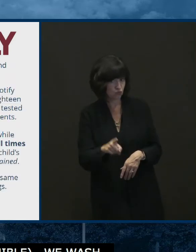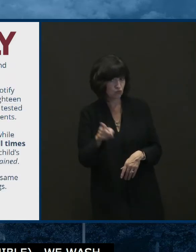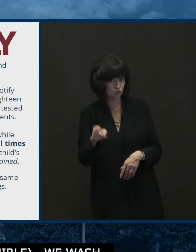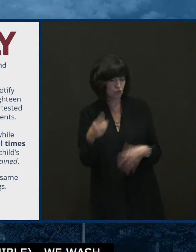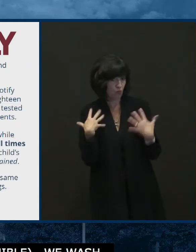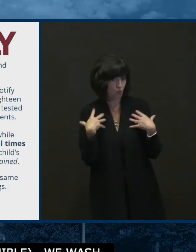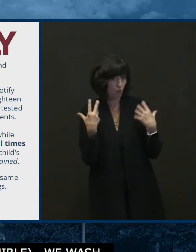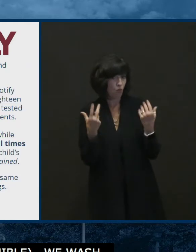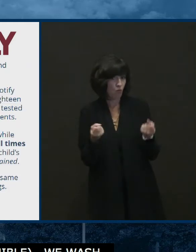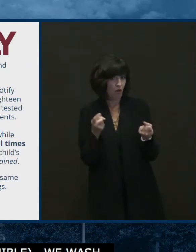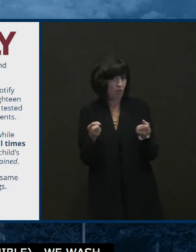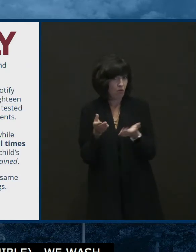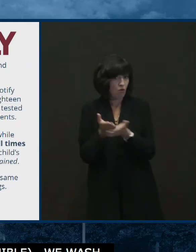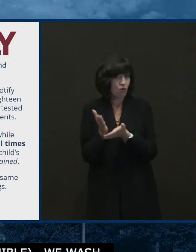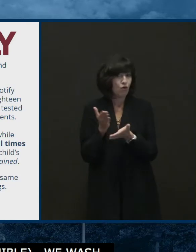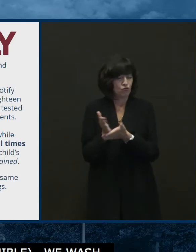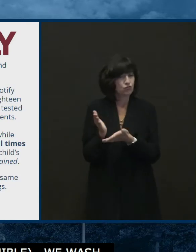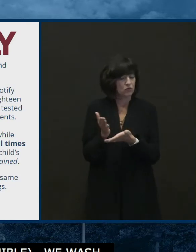be.